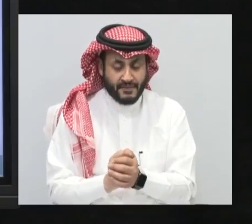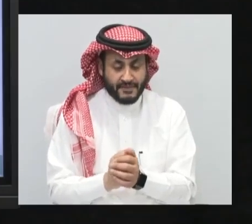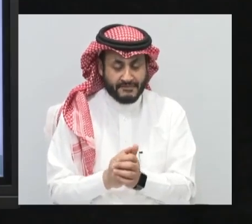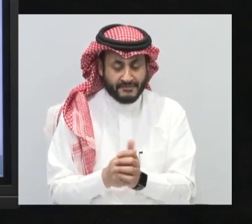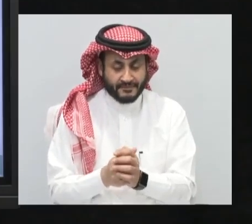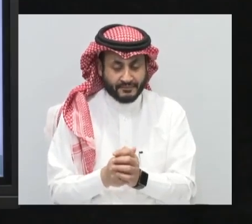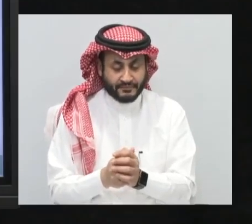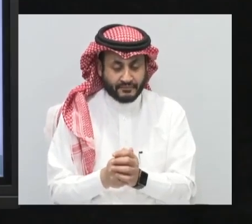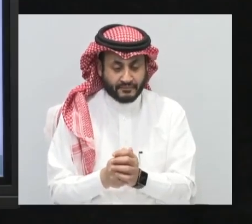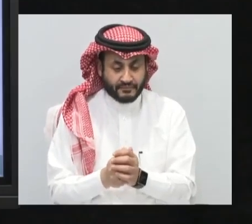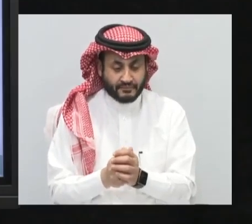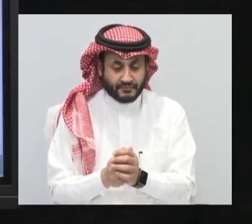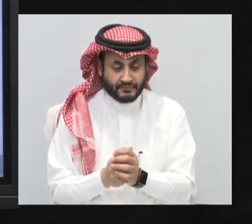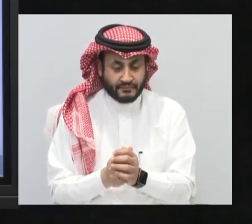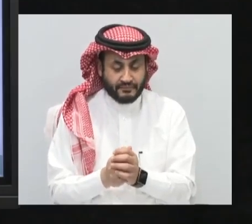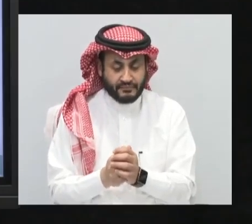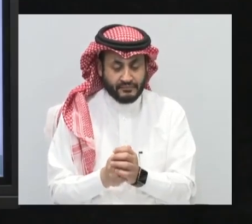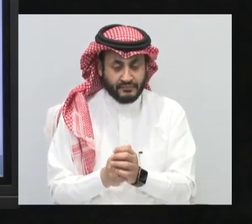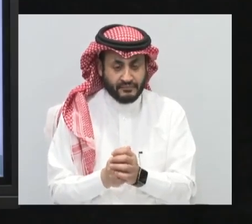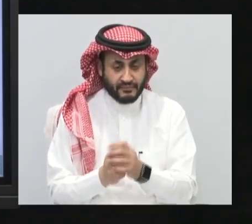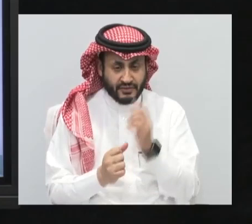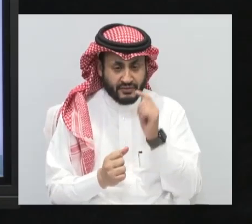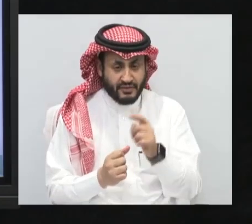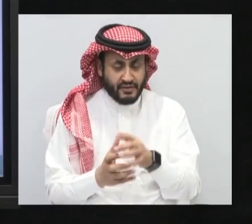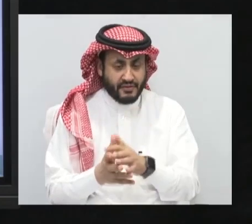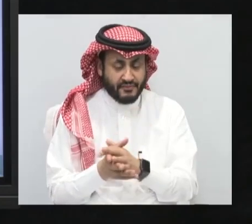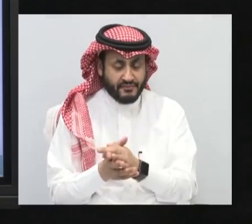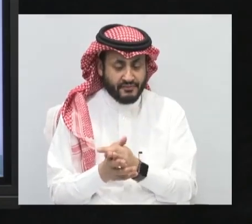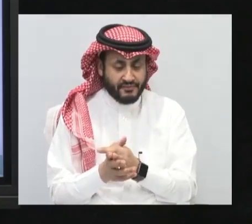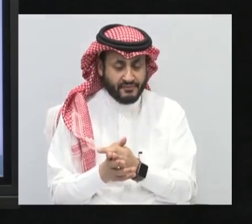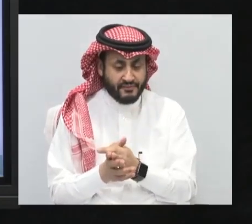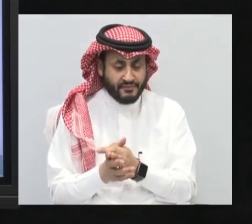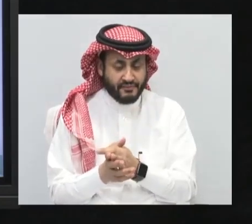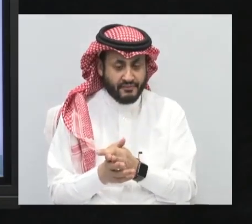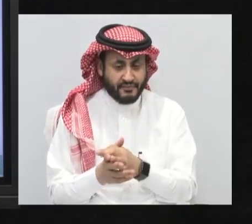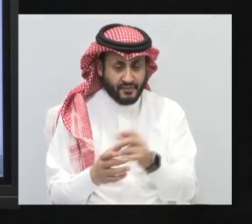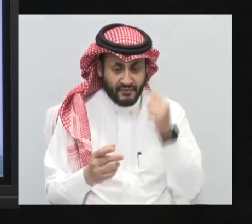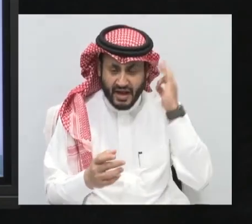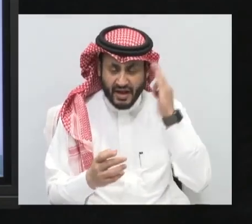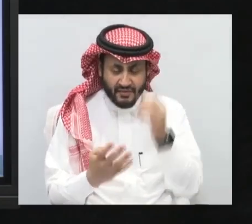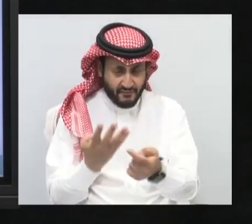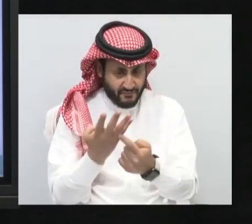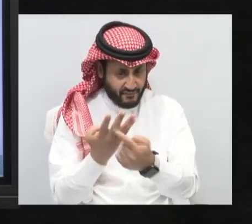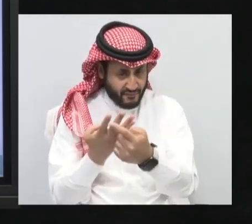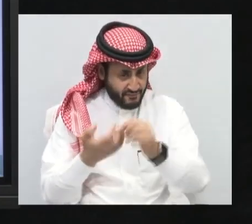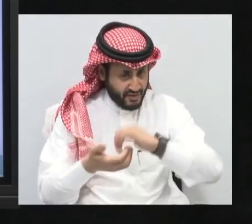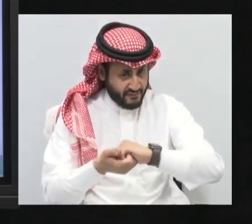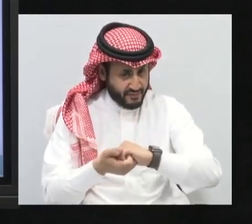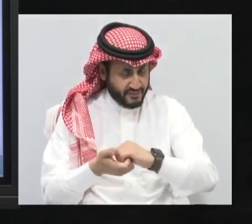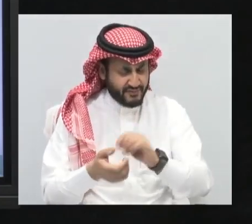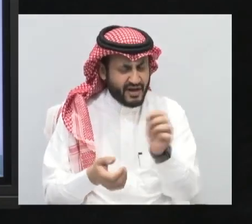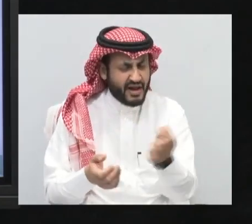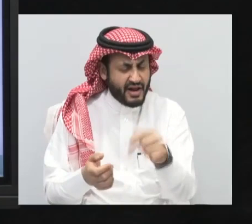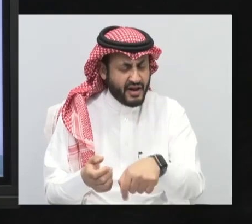messages that were given by four of Jason's friends. We need to write short